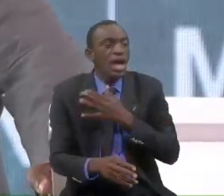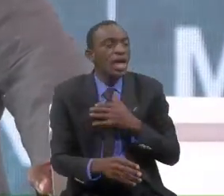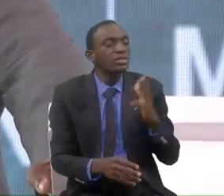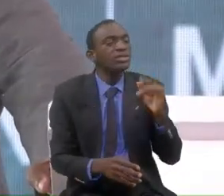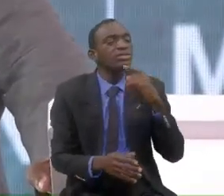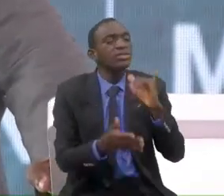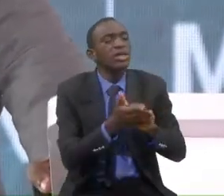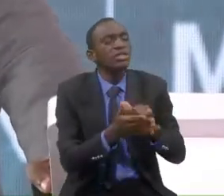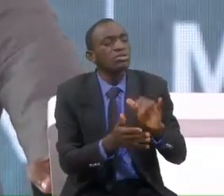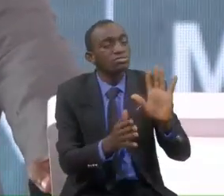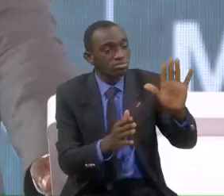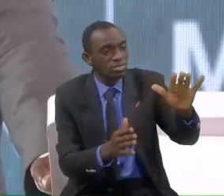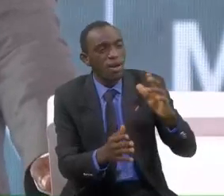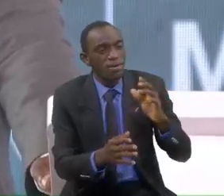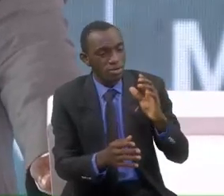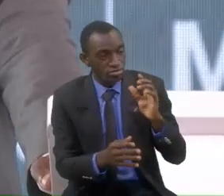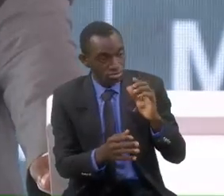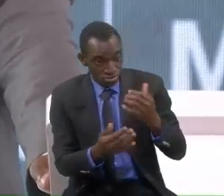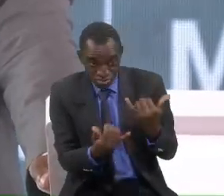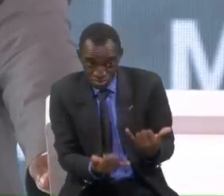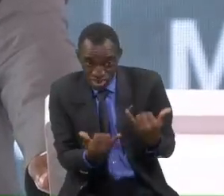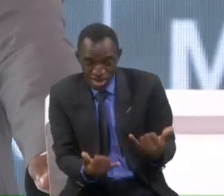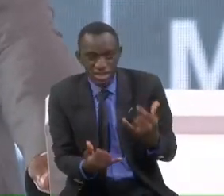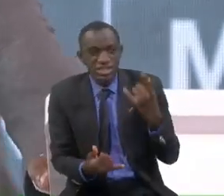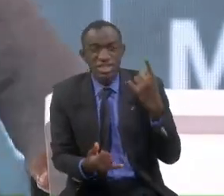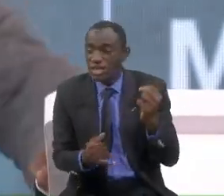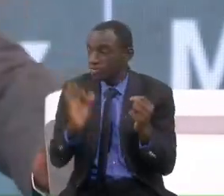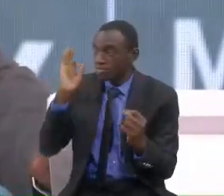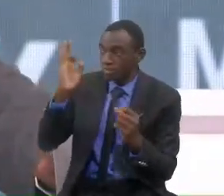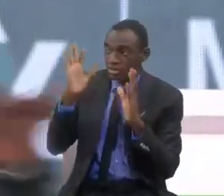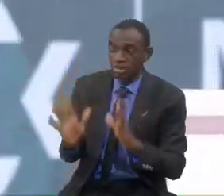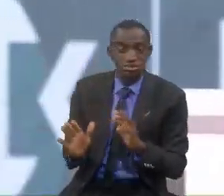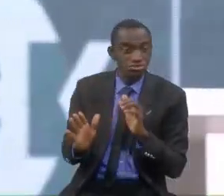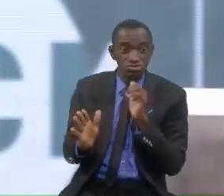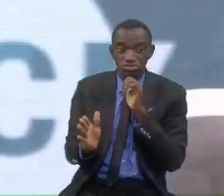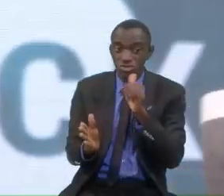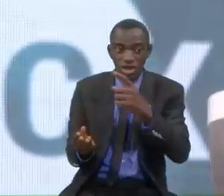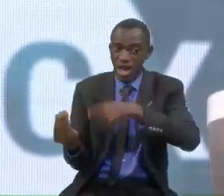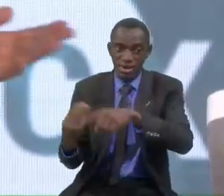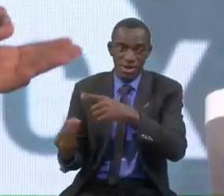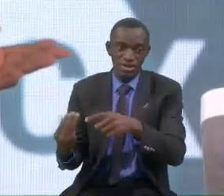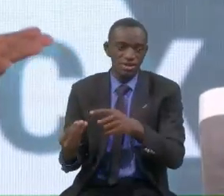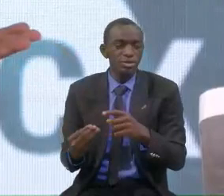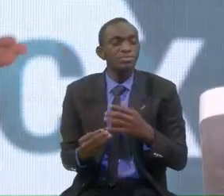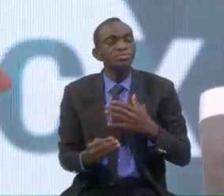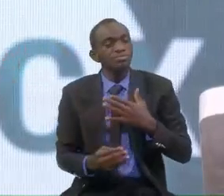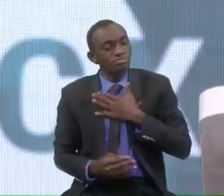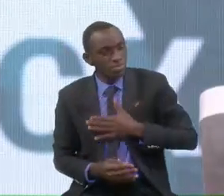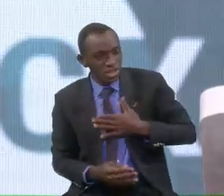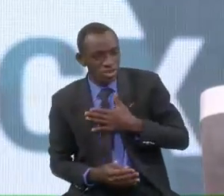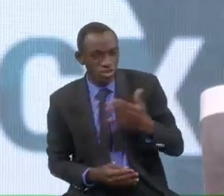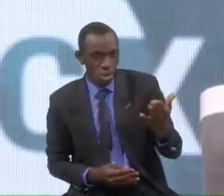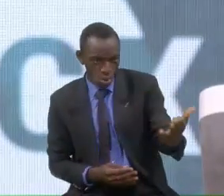minister, the preacher is not here. So please come